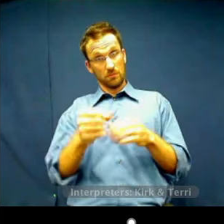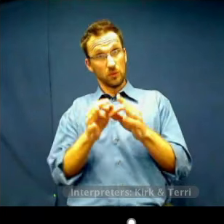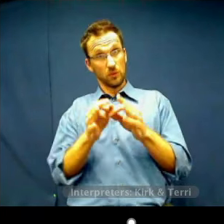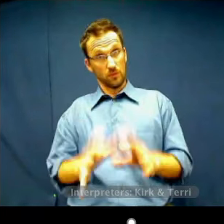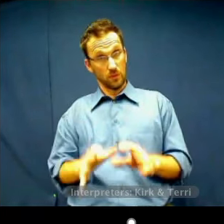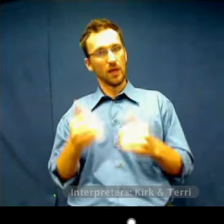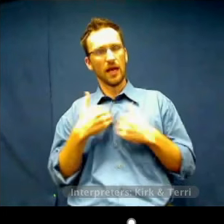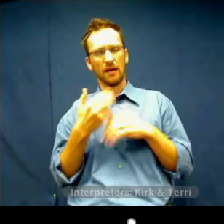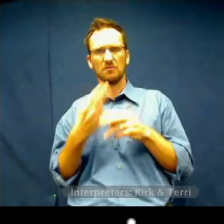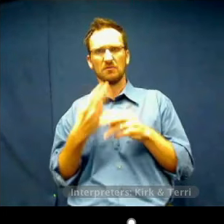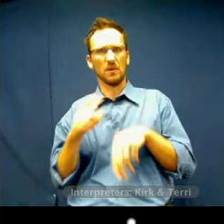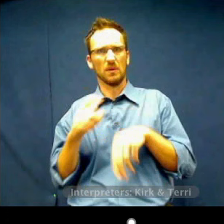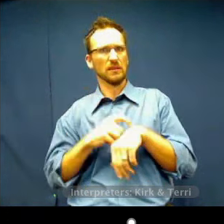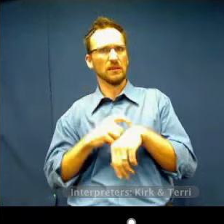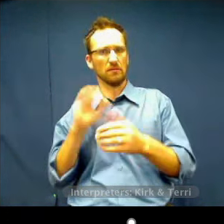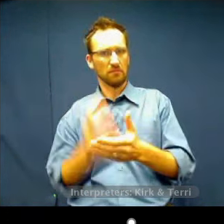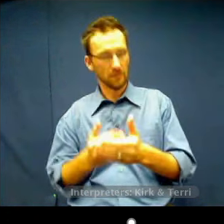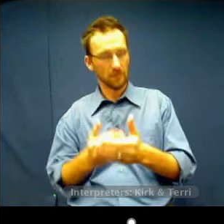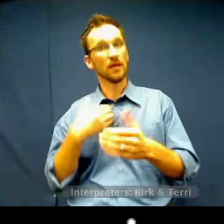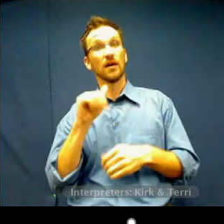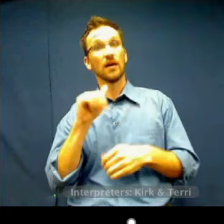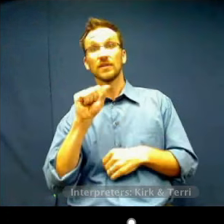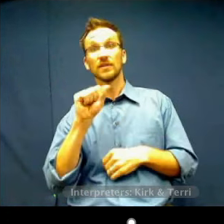want to read the complaint as opposed to the answer.